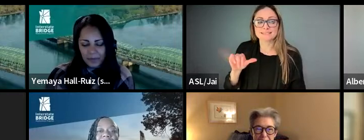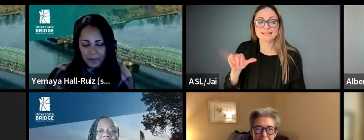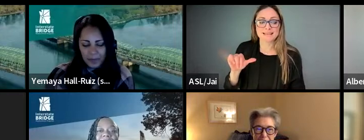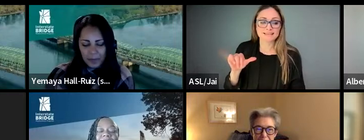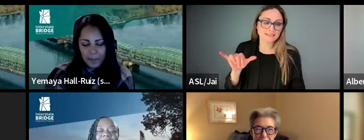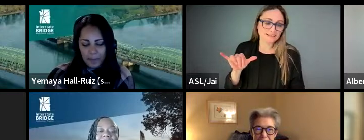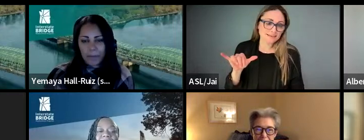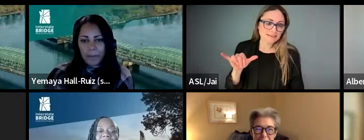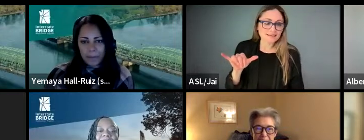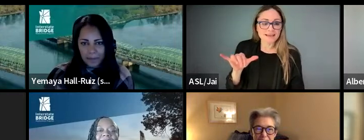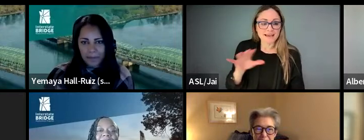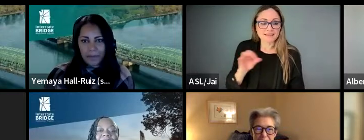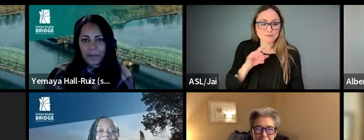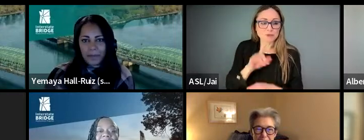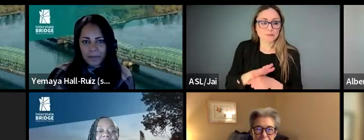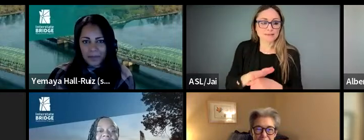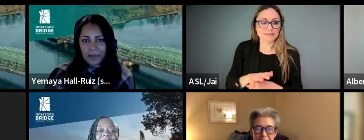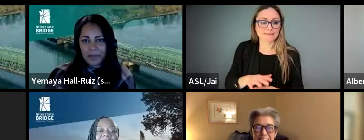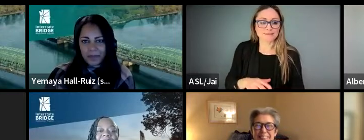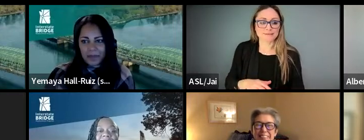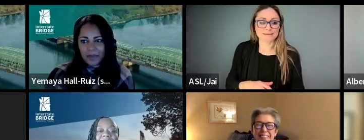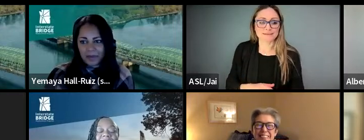it. So that's, yeah.